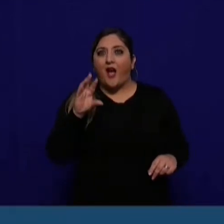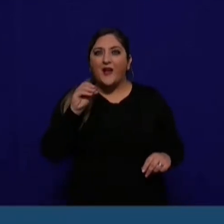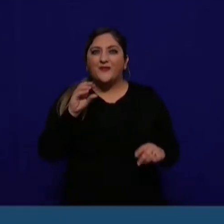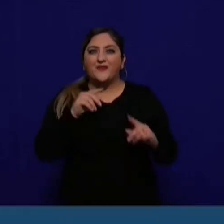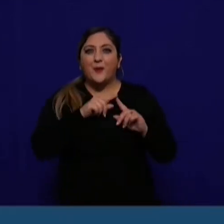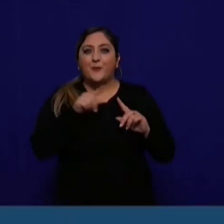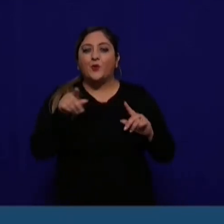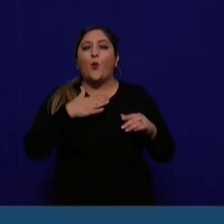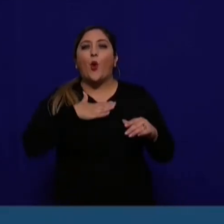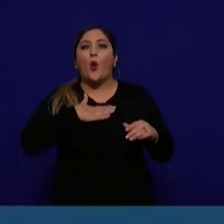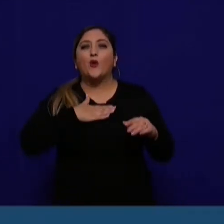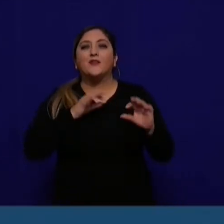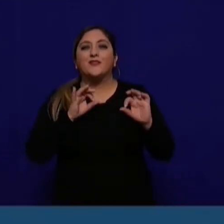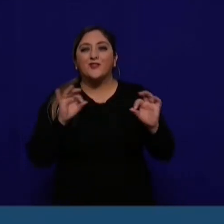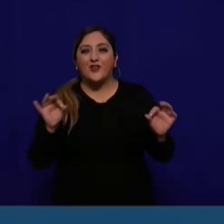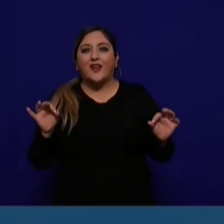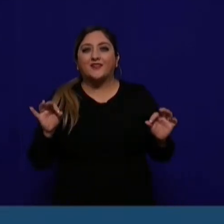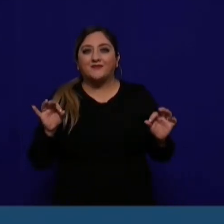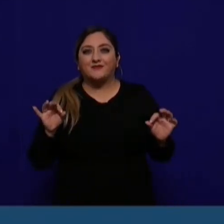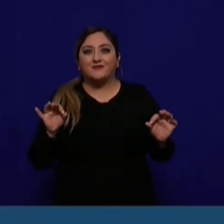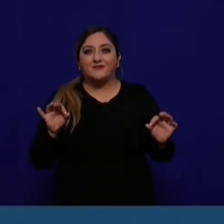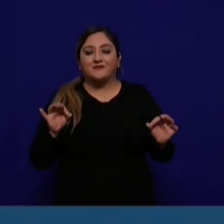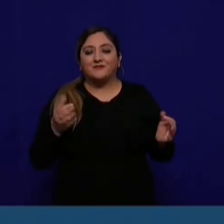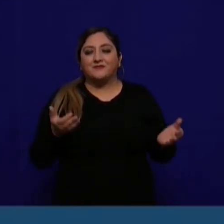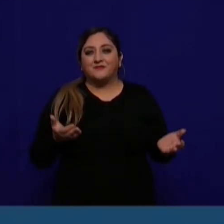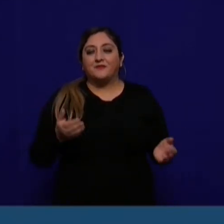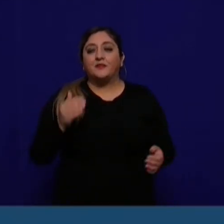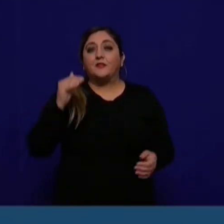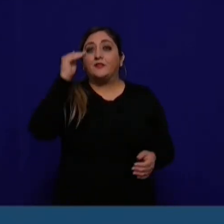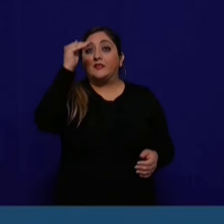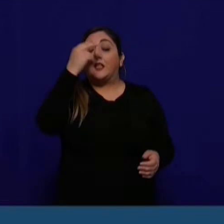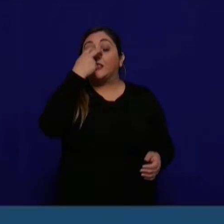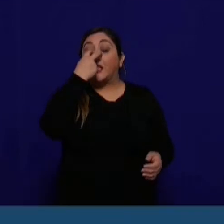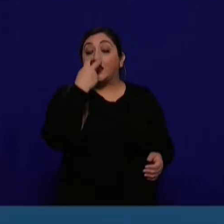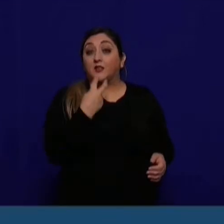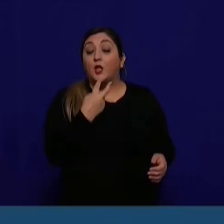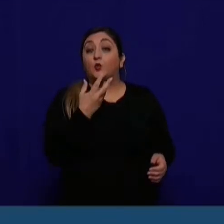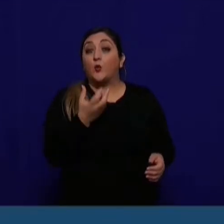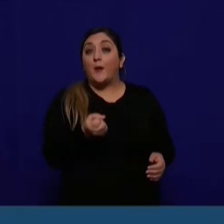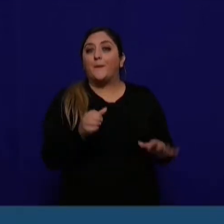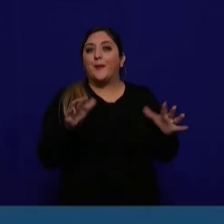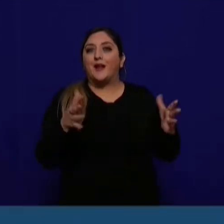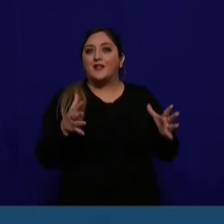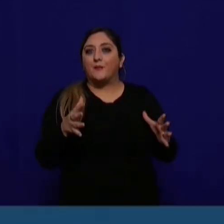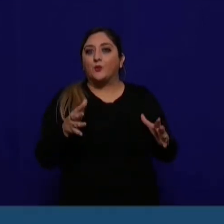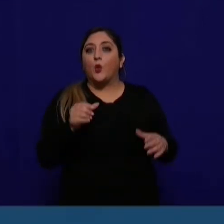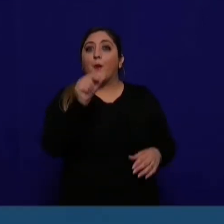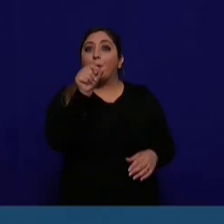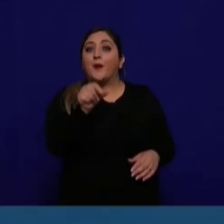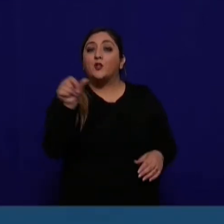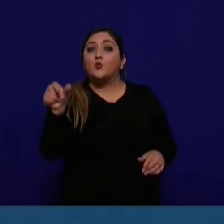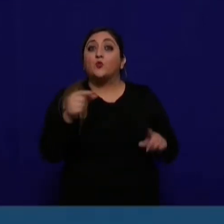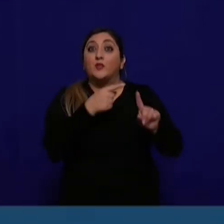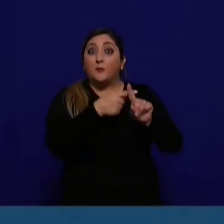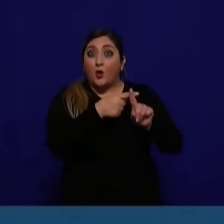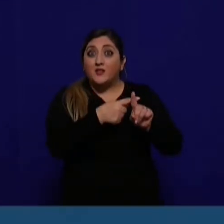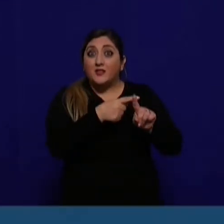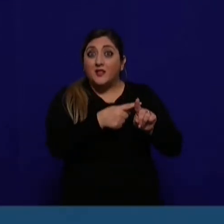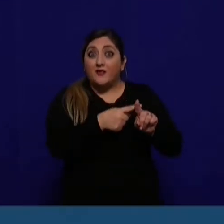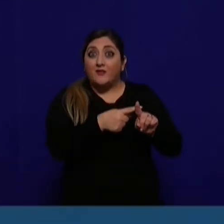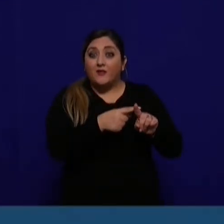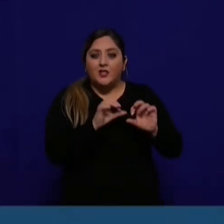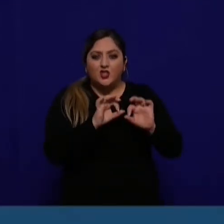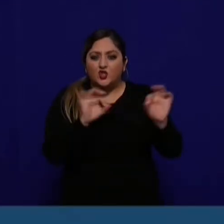bla sintomi. Diġà semmejt ukoll li kellna anke fid-djar tal-anzjani persuni li ġew pożittivi, però dawn ma kellhom l-ebda sintomi ta'